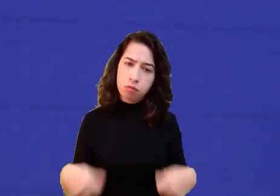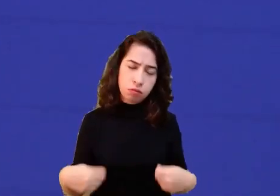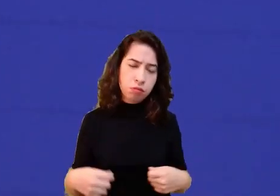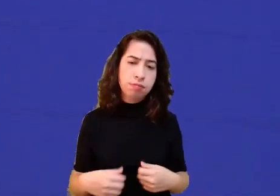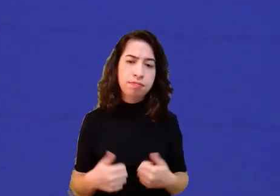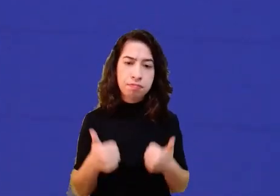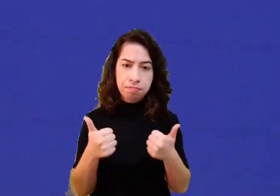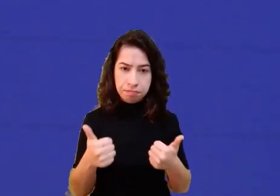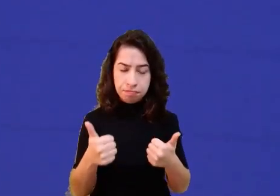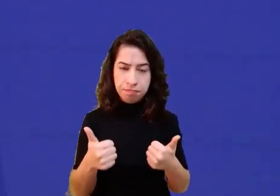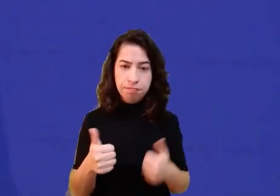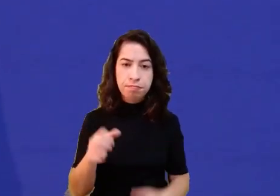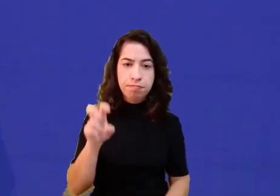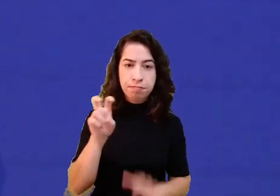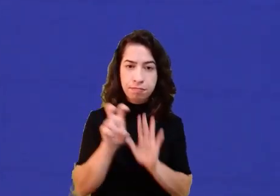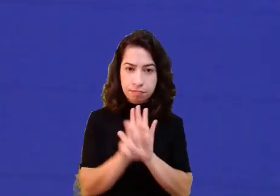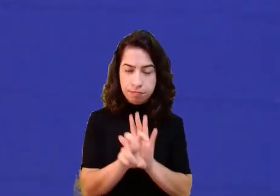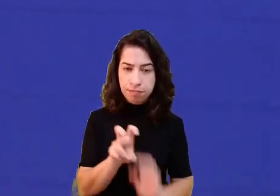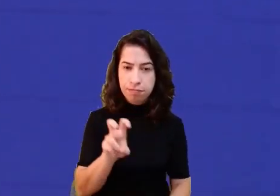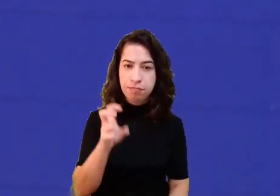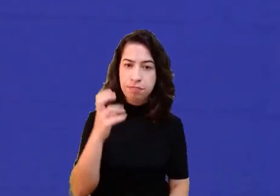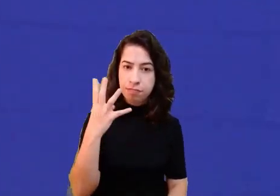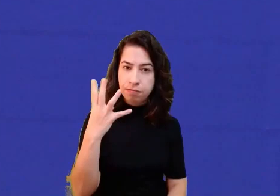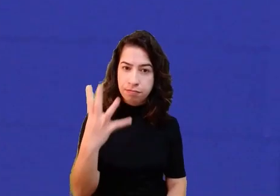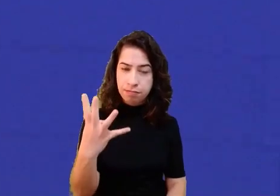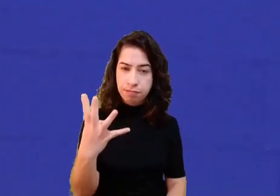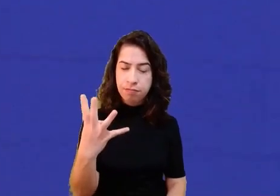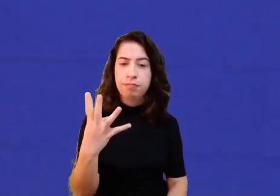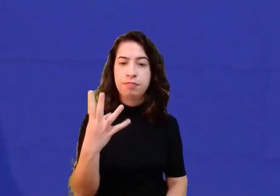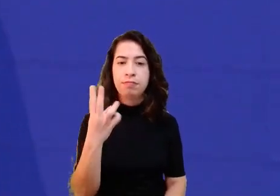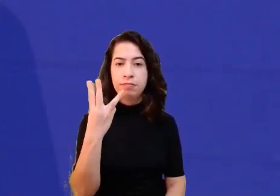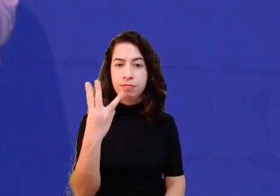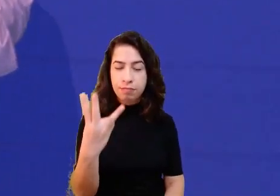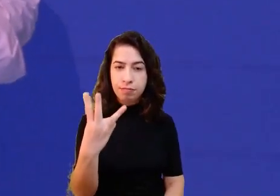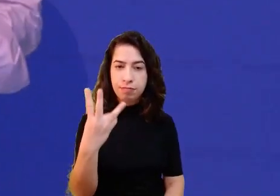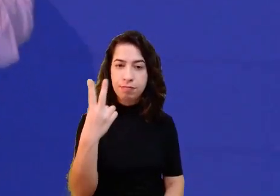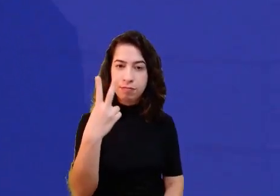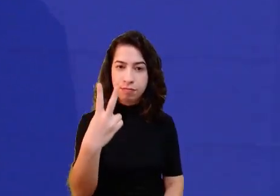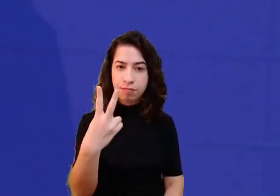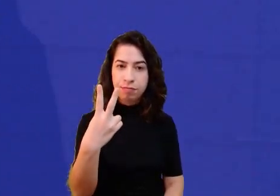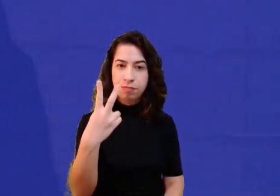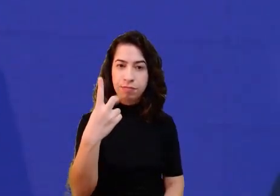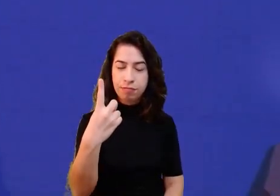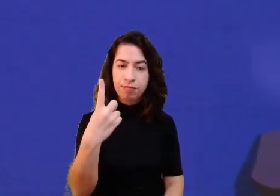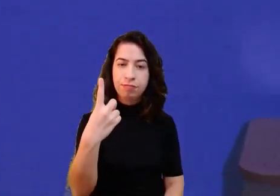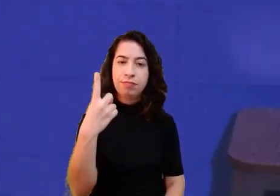less than that. So 5, 4, 3, 2, 1.